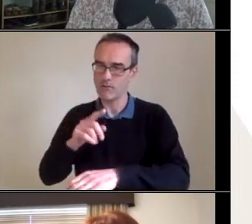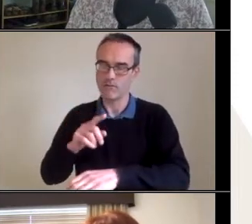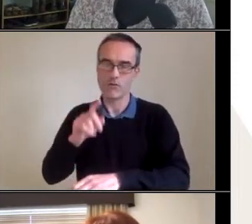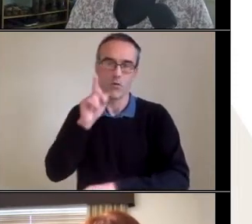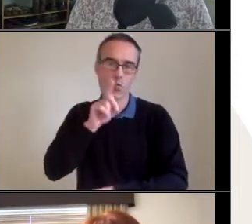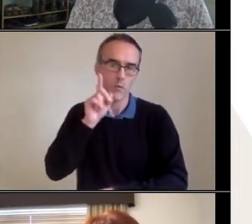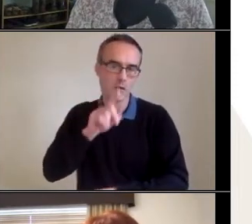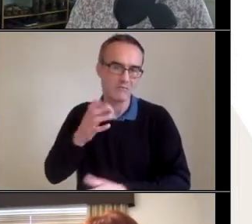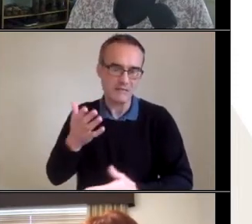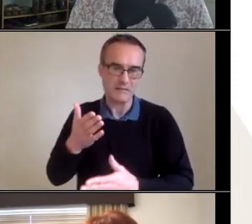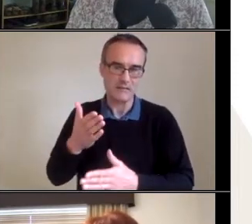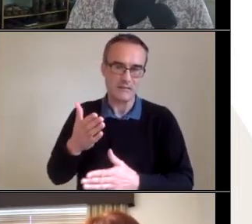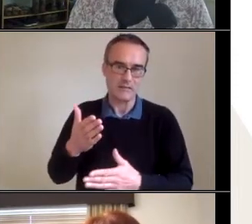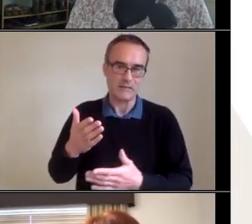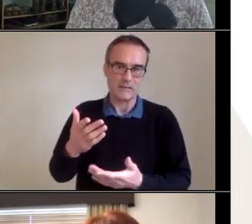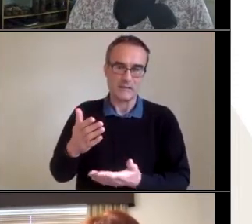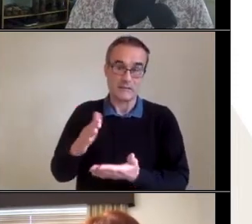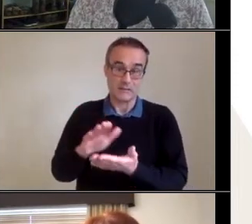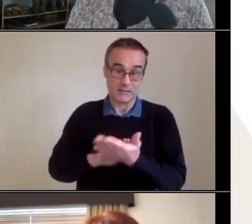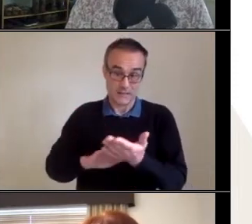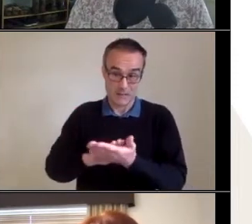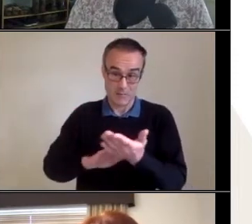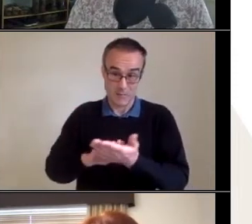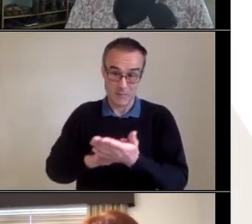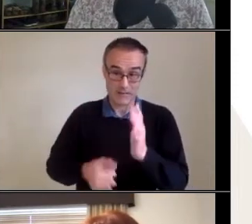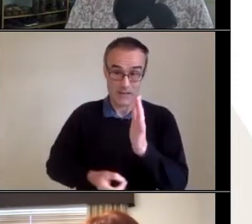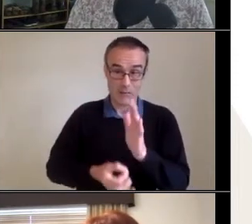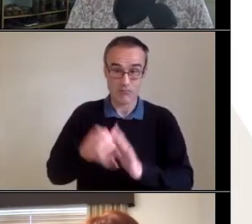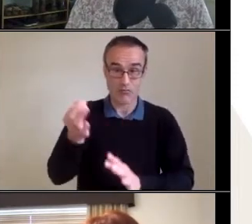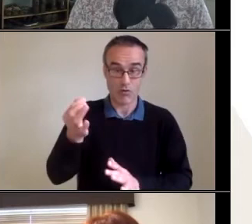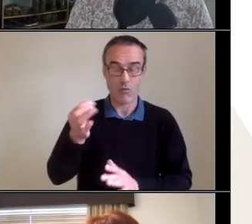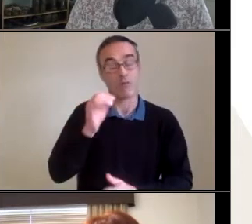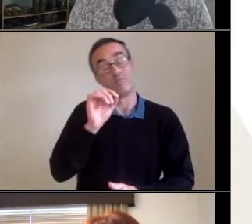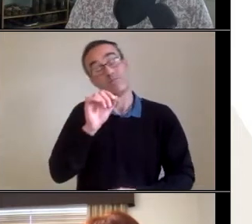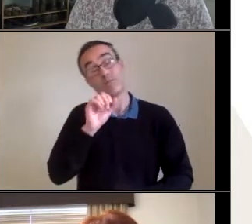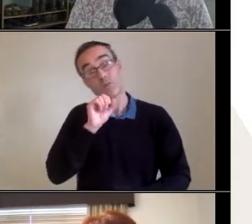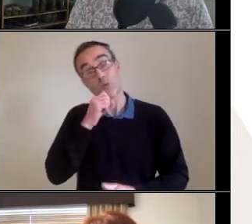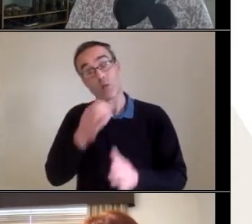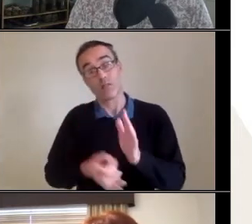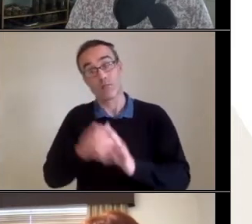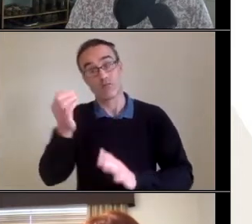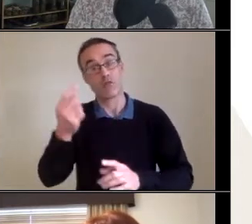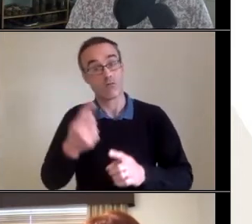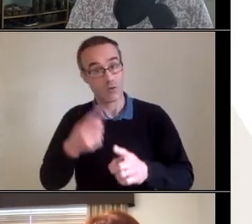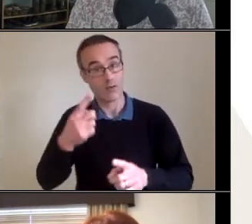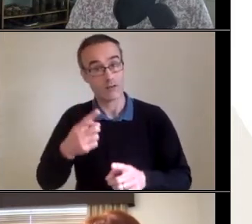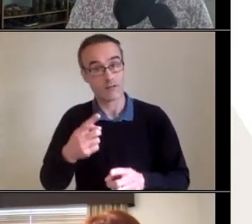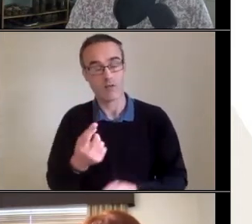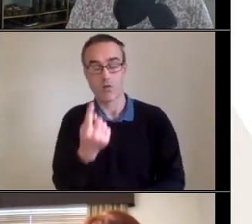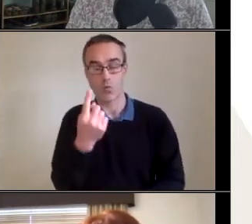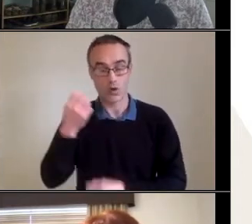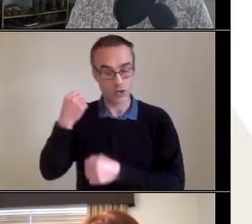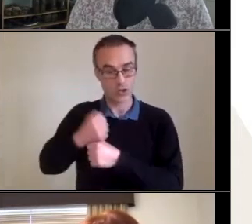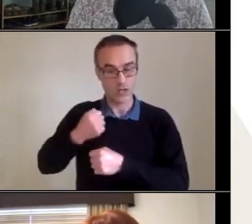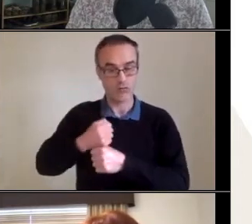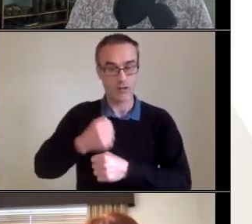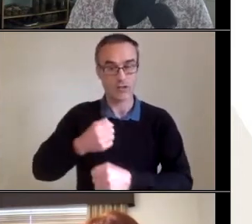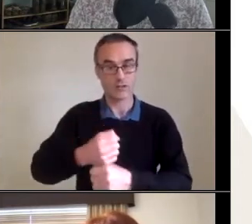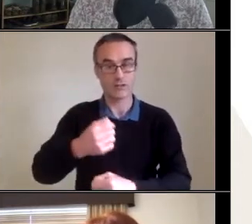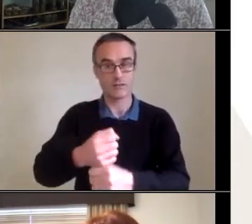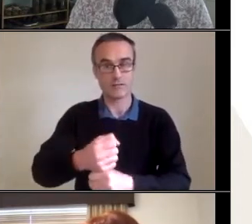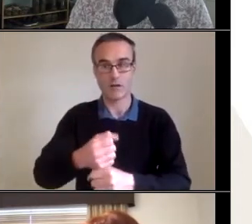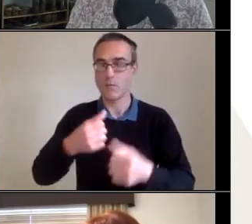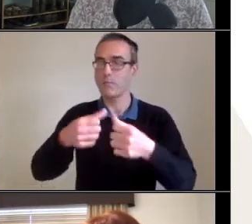generation. You define it, you give a time frame for that to be achieved, and then it suddenly starts to trickle down throughout all